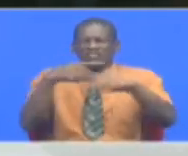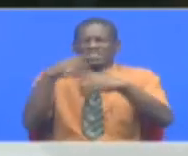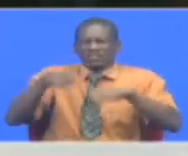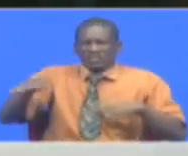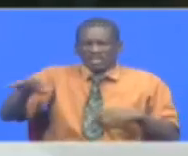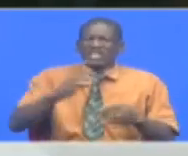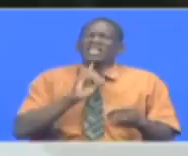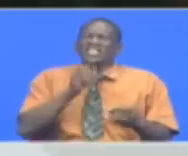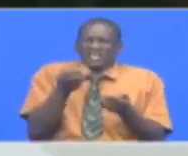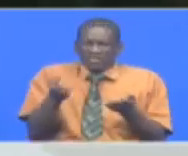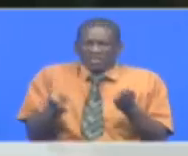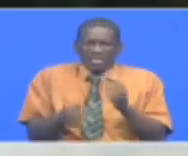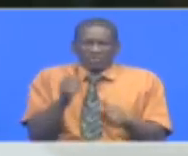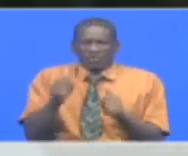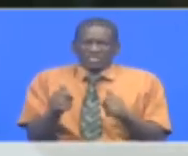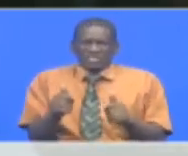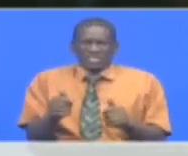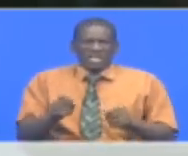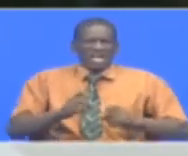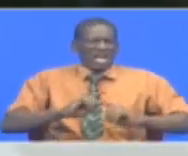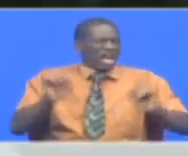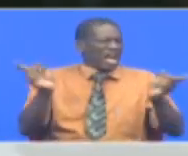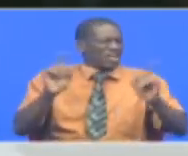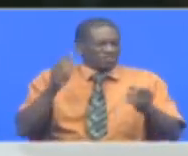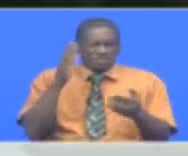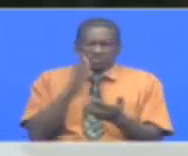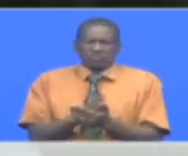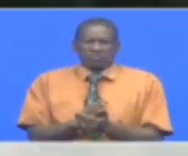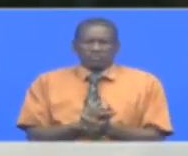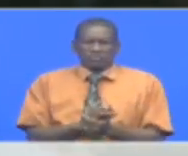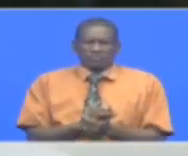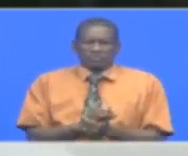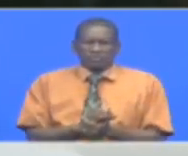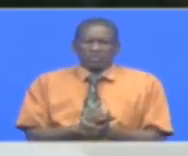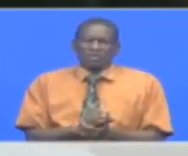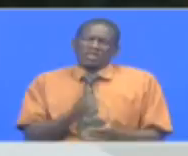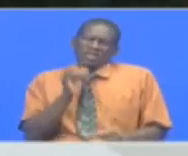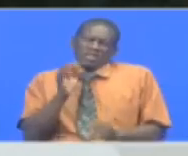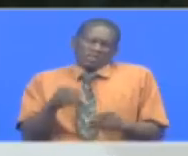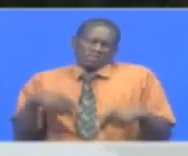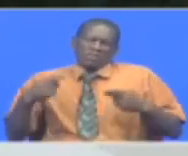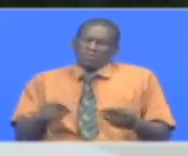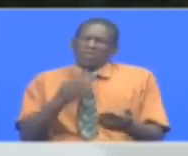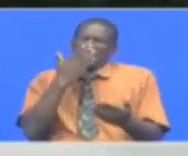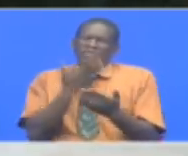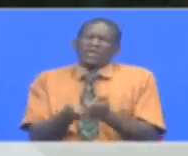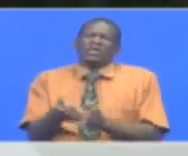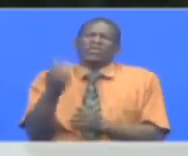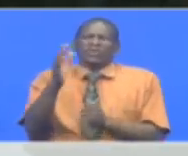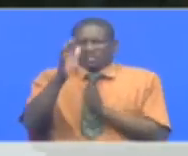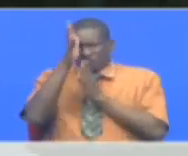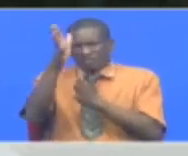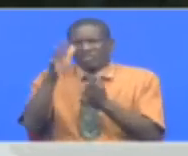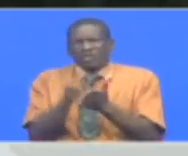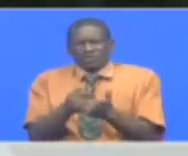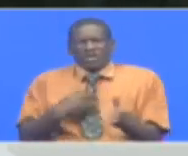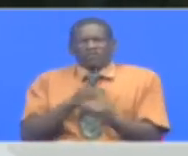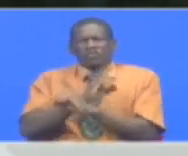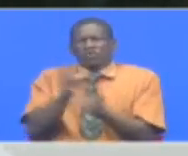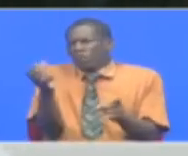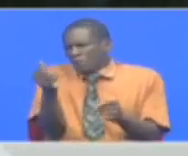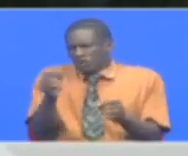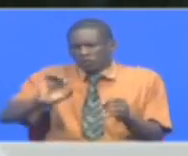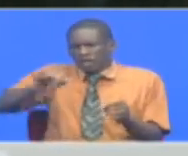saying things that, in my view, are not necessarily true. To thank God the Father that we did not have money to the counties cannot possibly